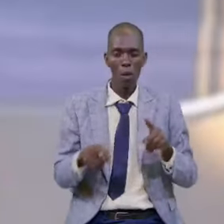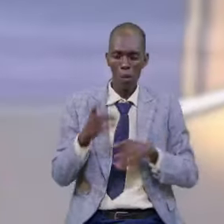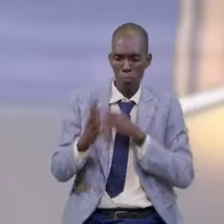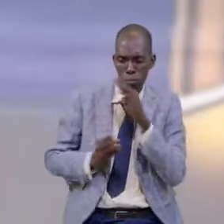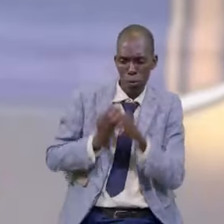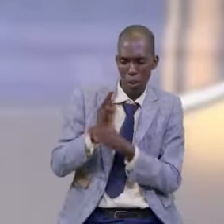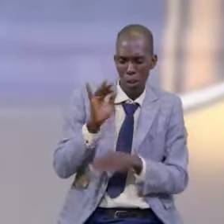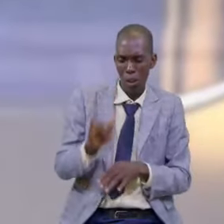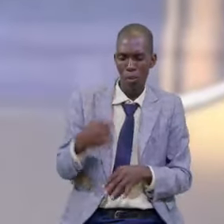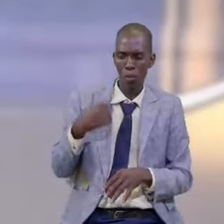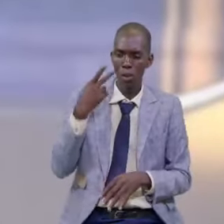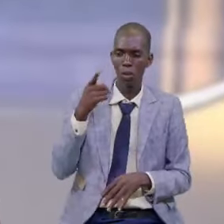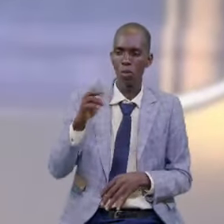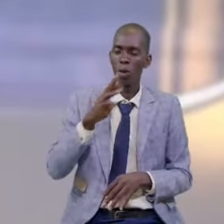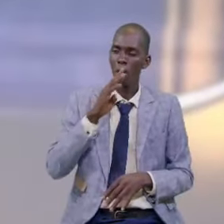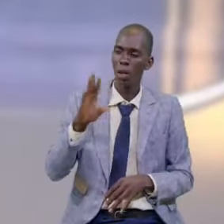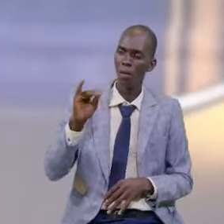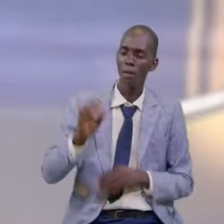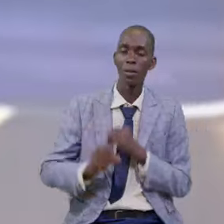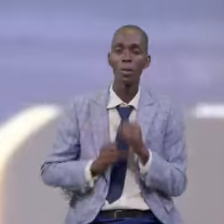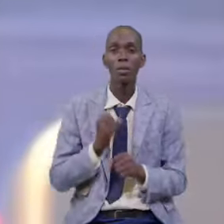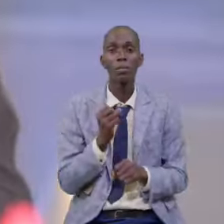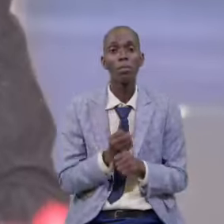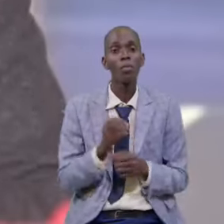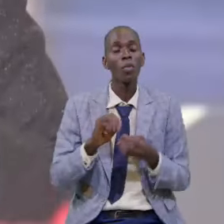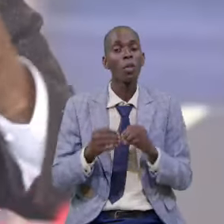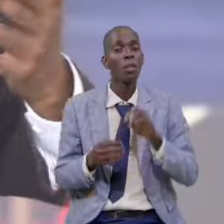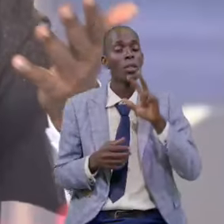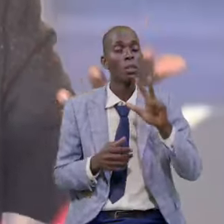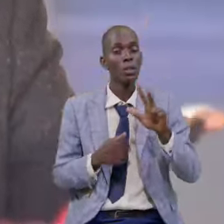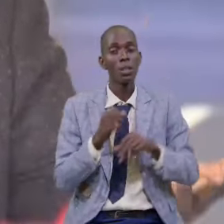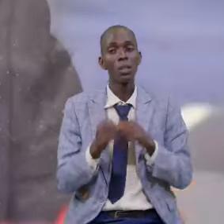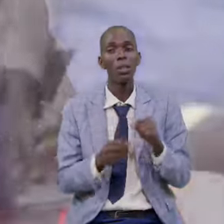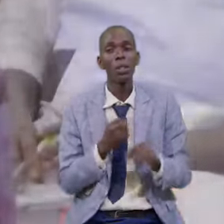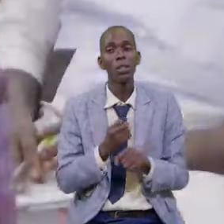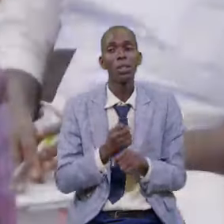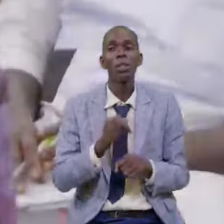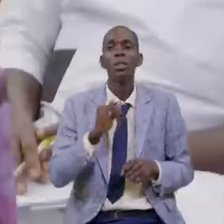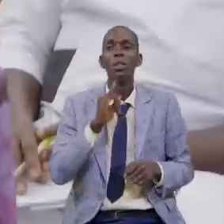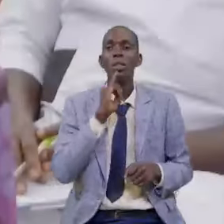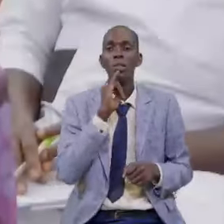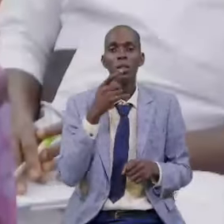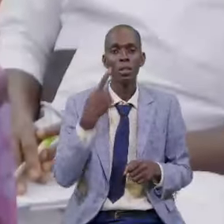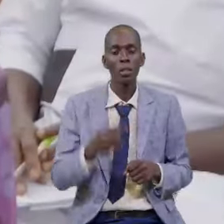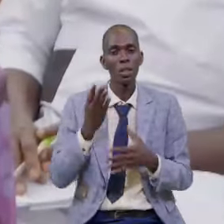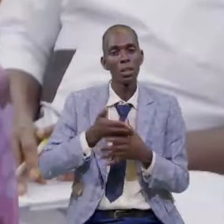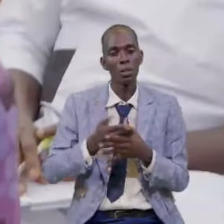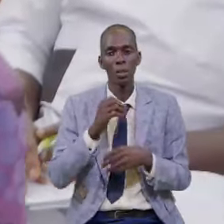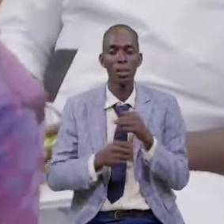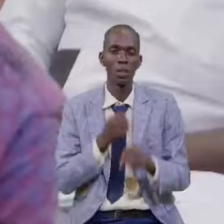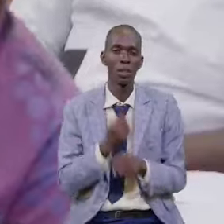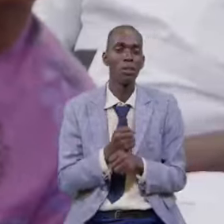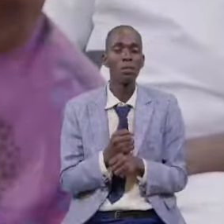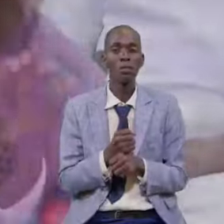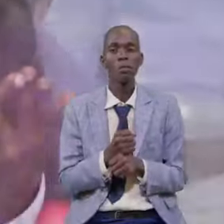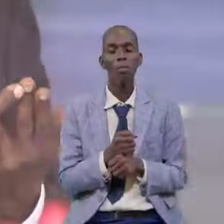have the drive. There is number three also, the psychological age. How you think,